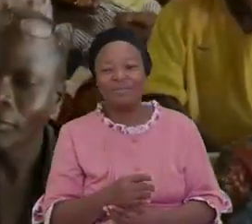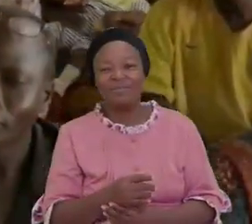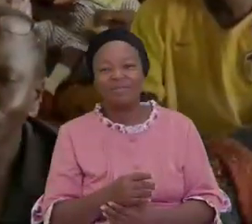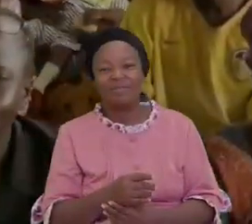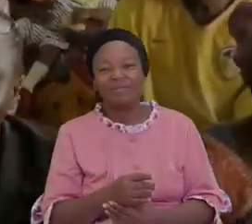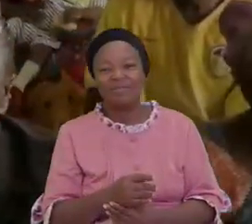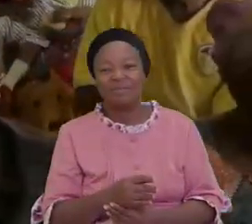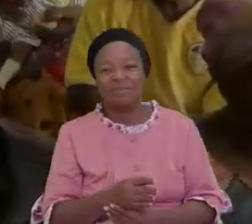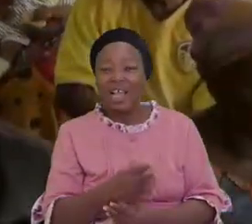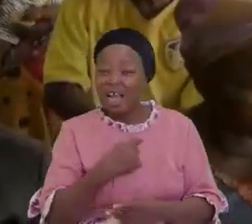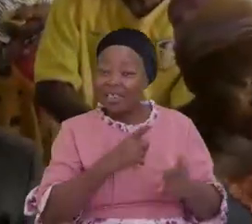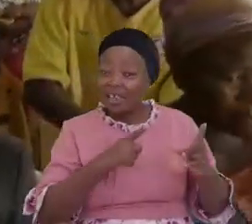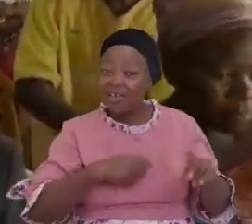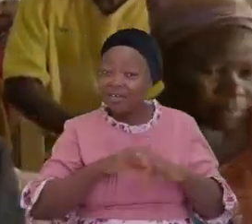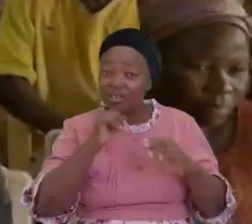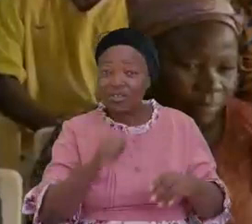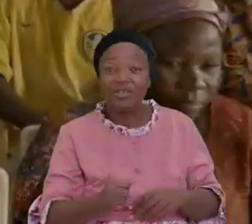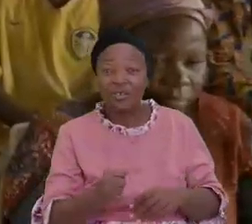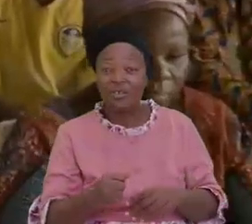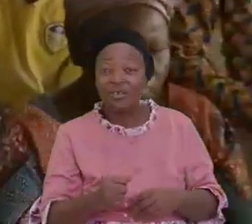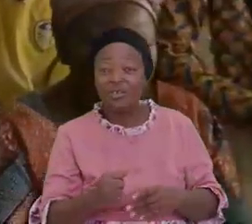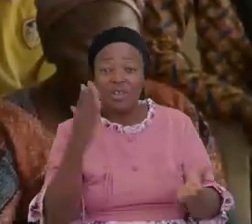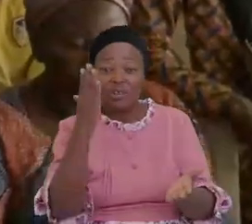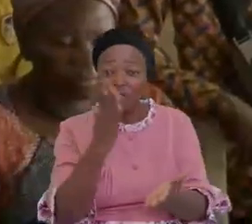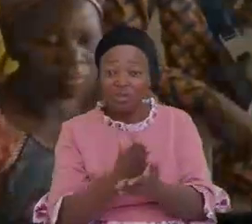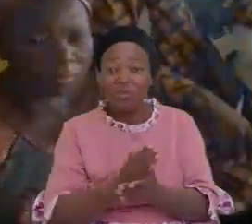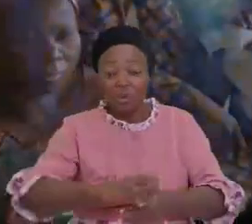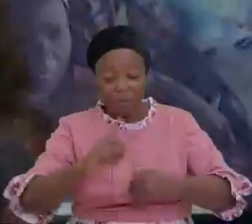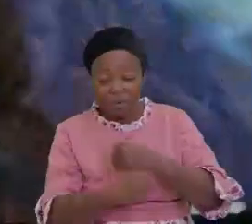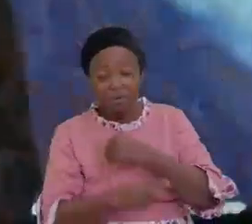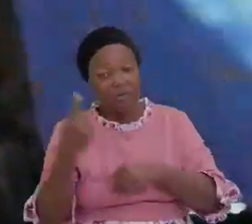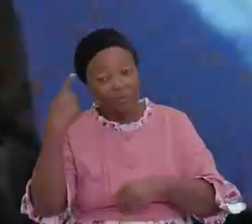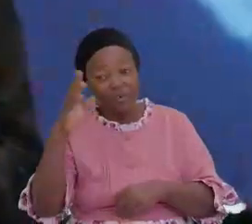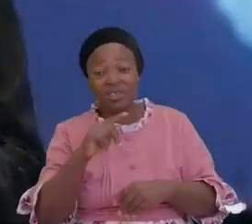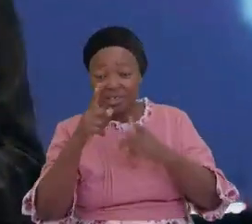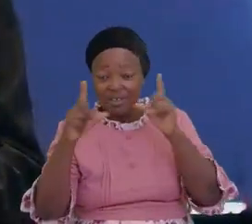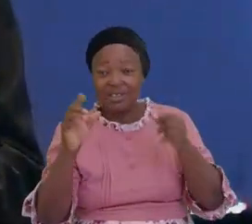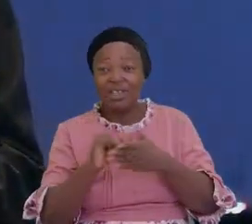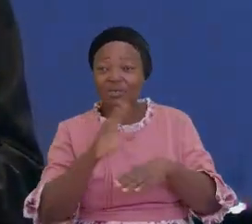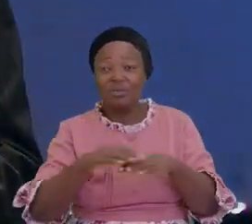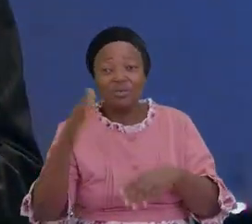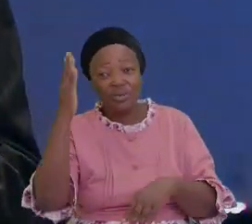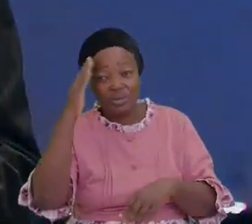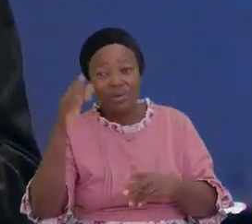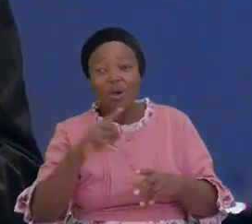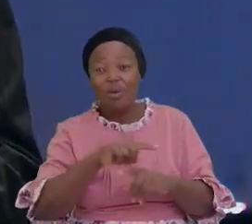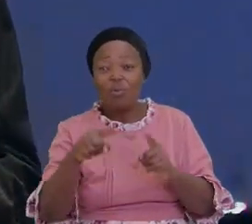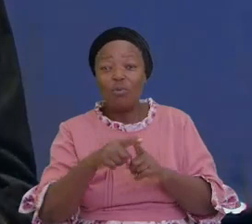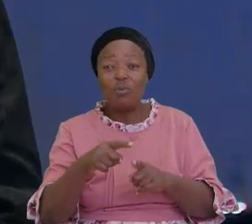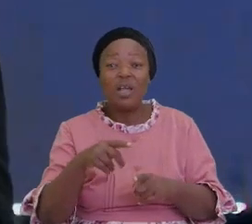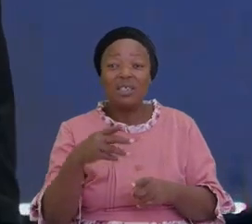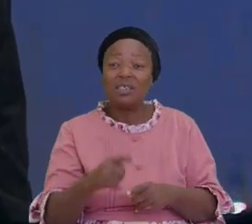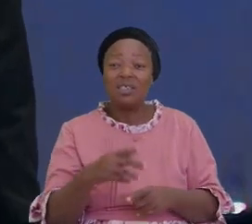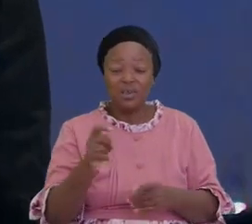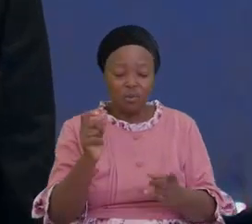And the Lord doesn't penalize you for the grammar you don't know. All he needs is the word and the spirit inside